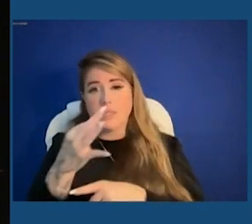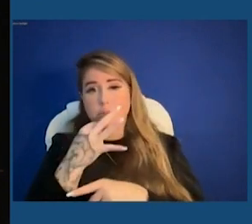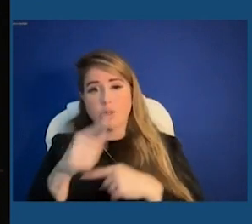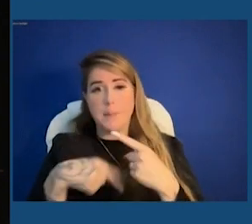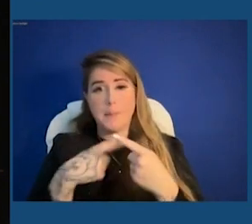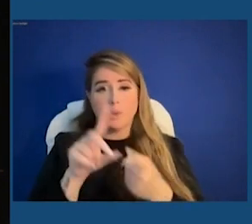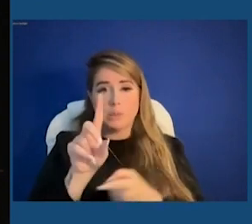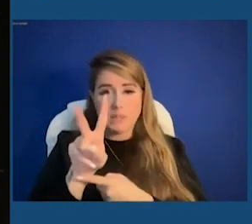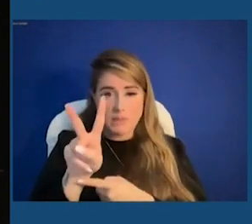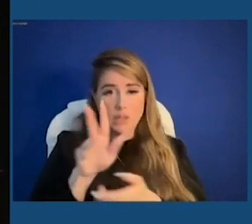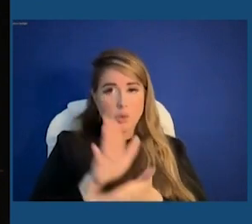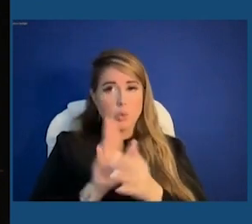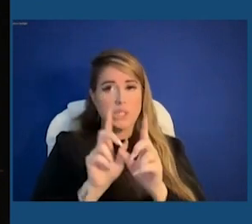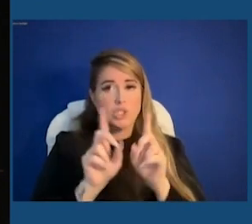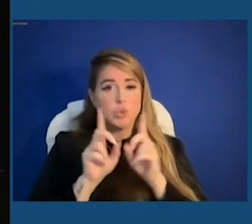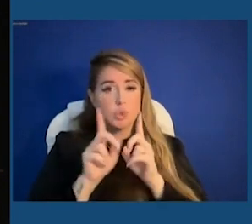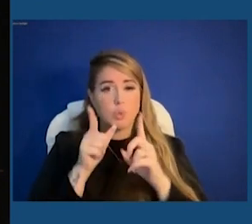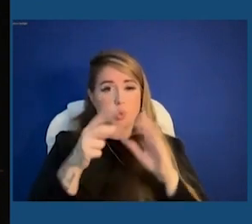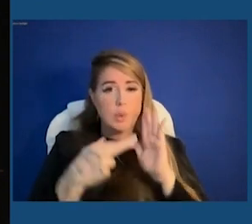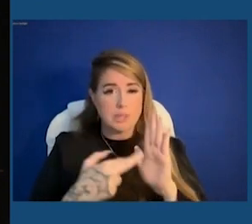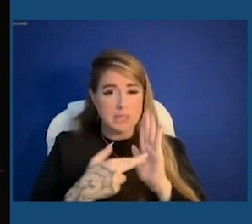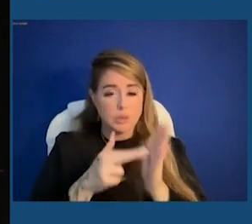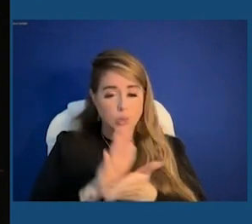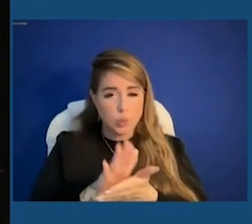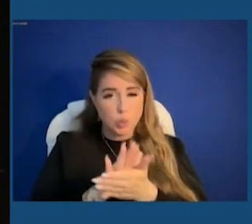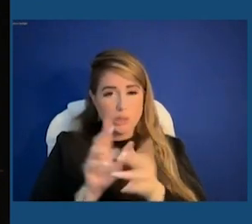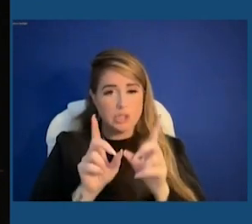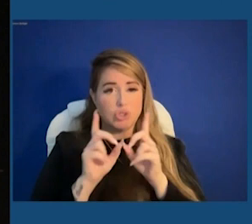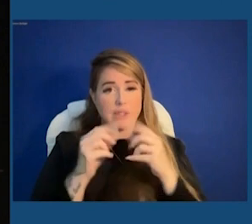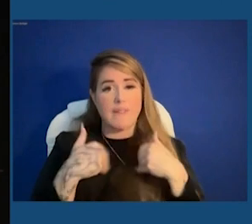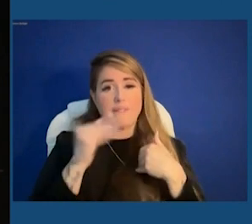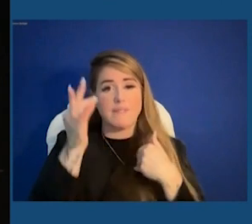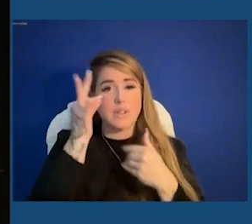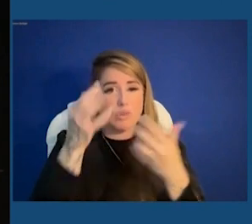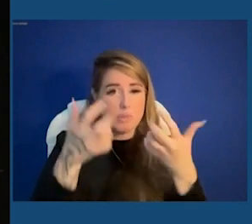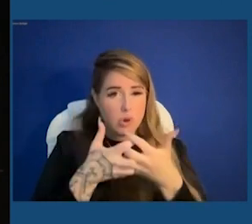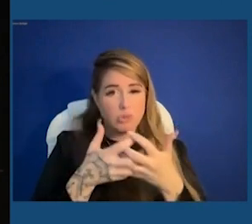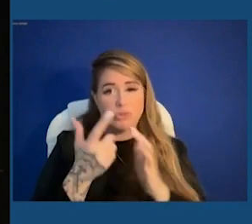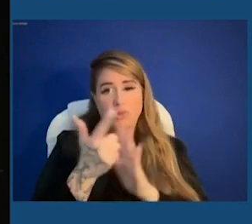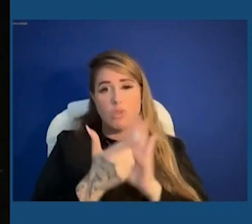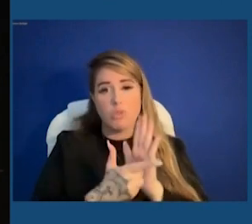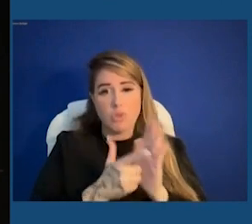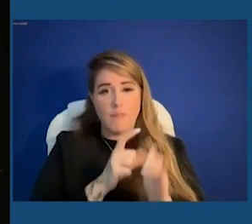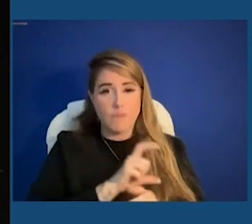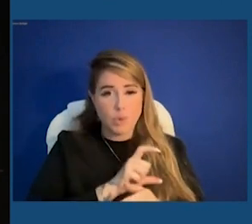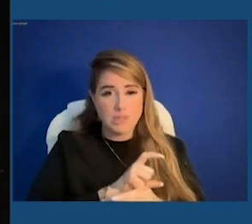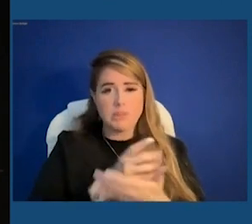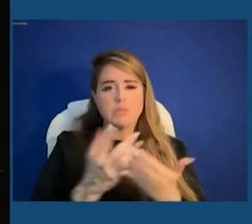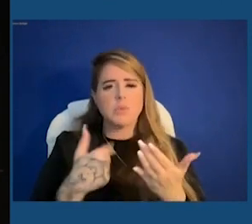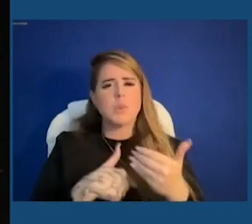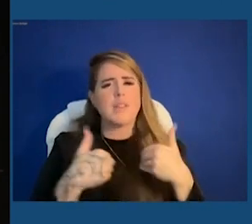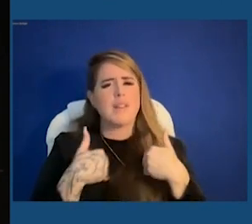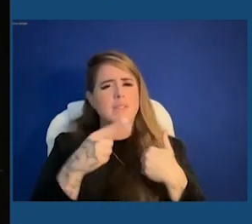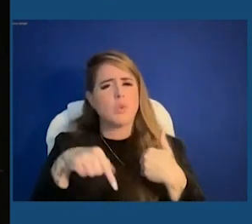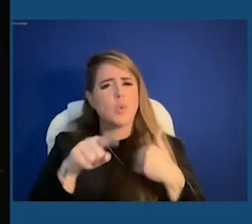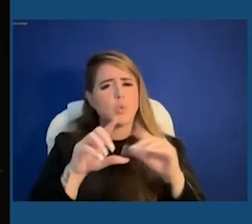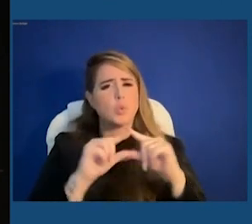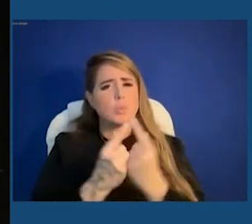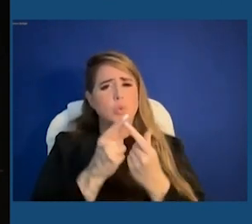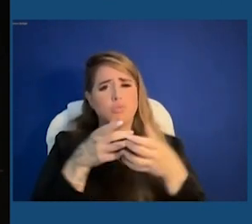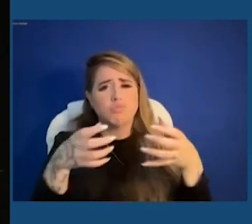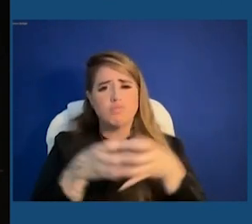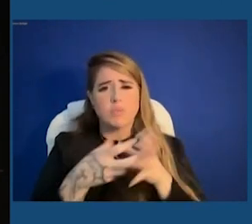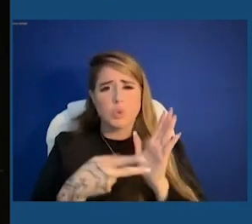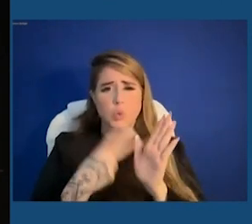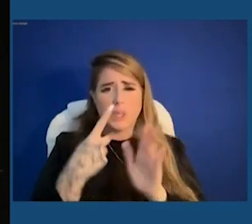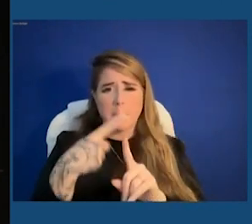school districts that represent school districts. We have our federal partners in law enforcement. And they all come together twice a month, and they